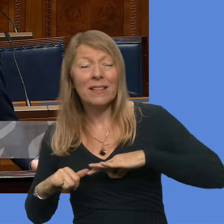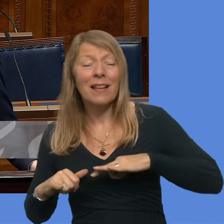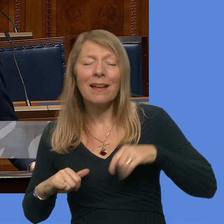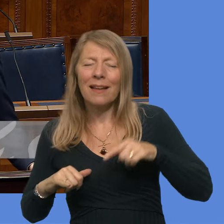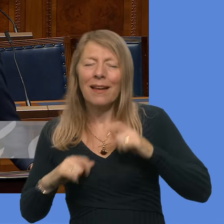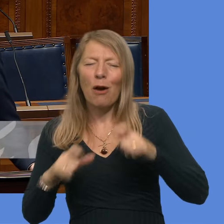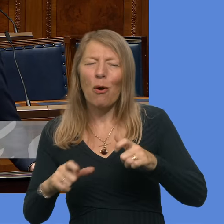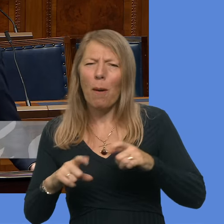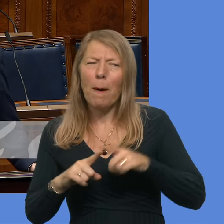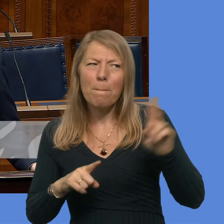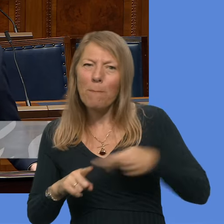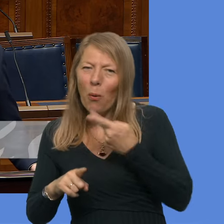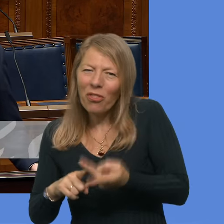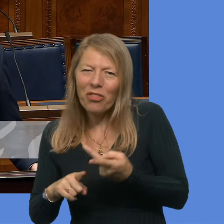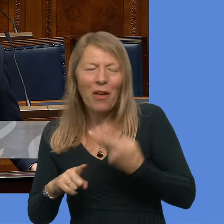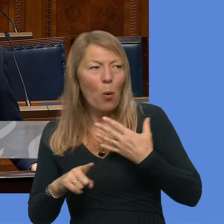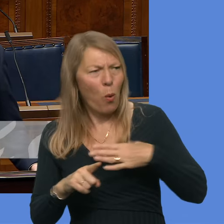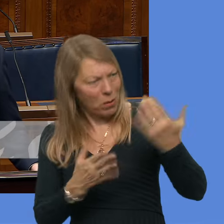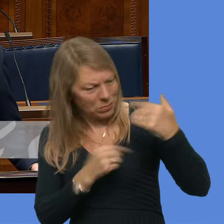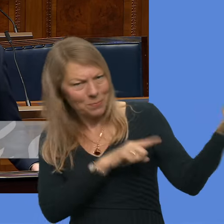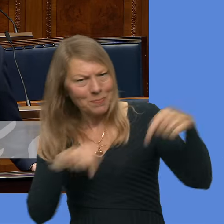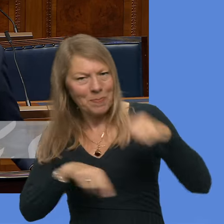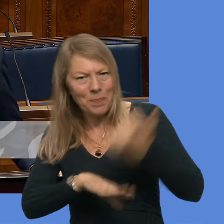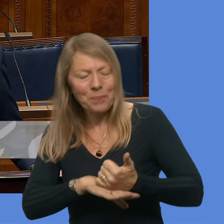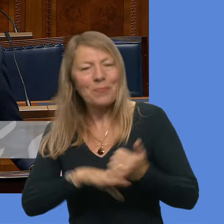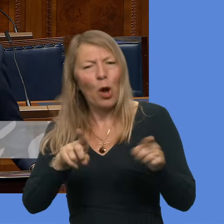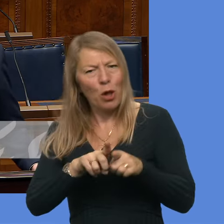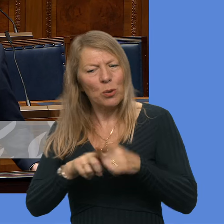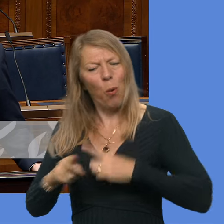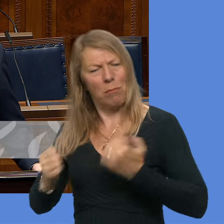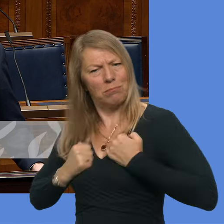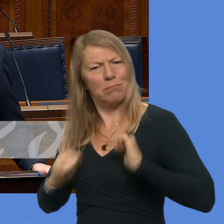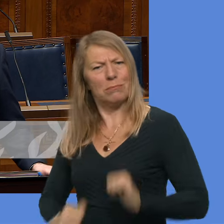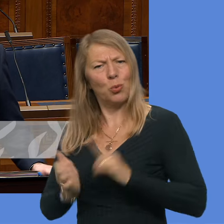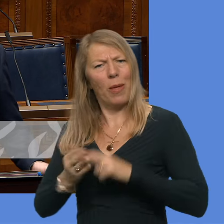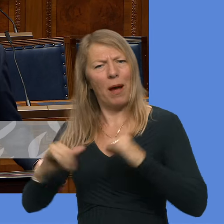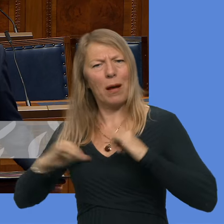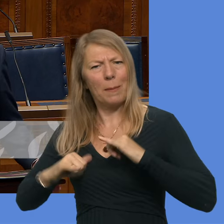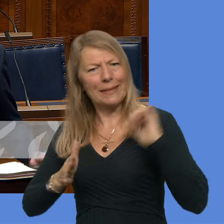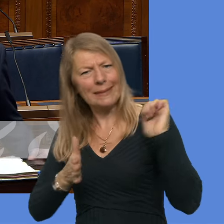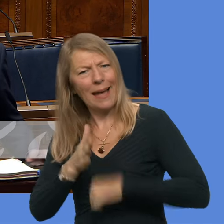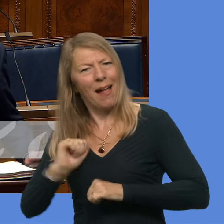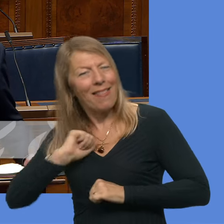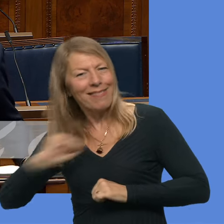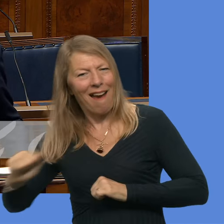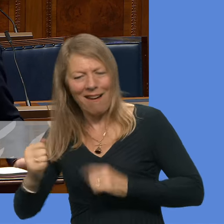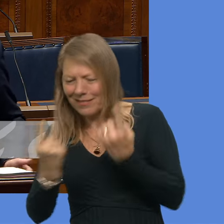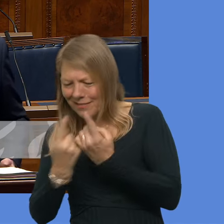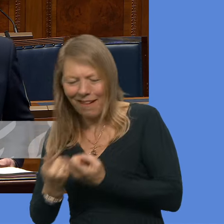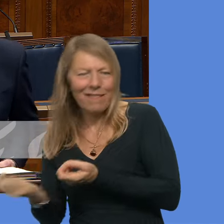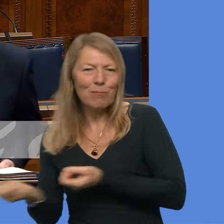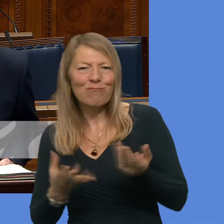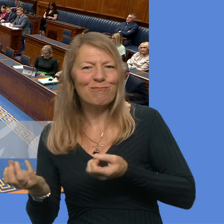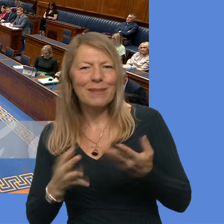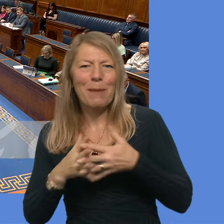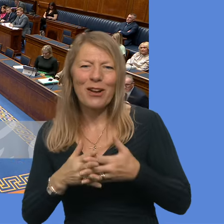it's a two-way. We want to create opportunities for local companies here to be able to export to the States and abroad, and to take full advantage of that dual market access that we